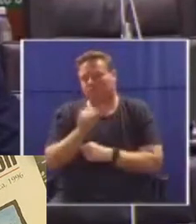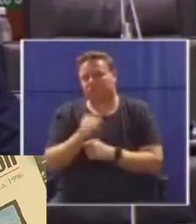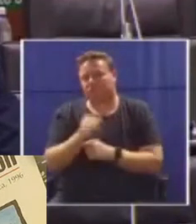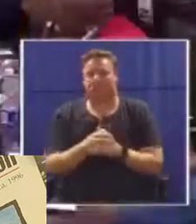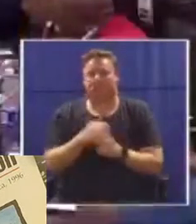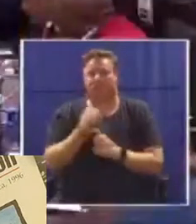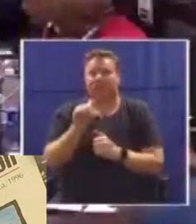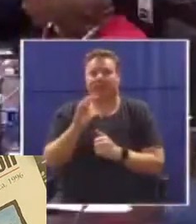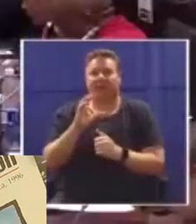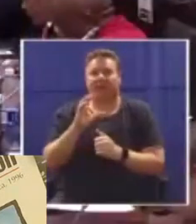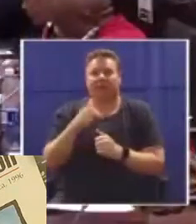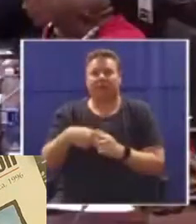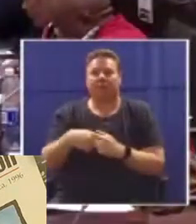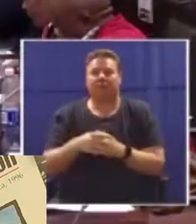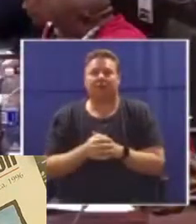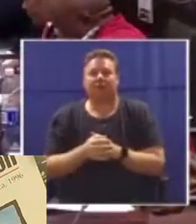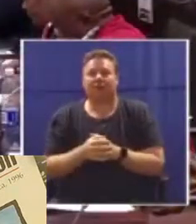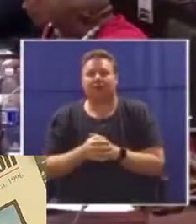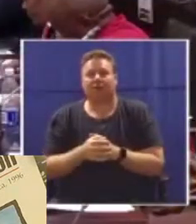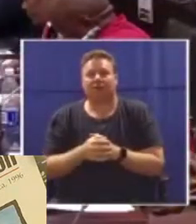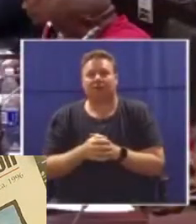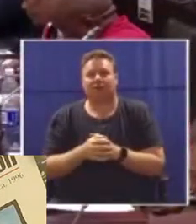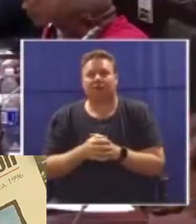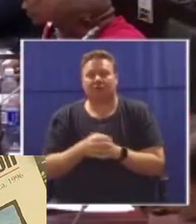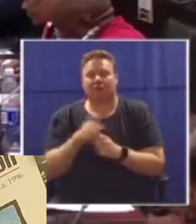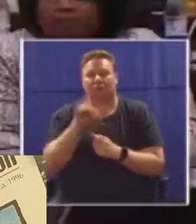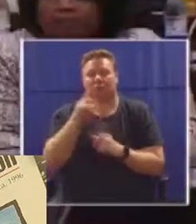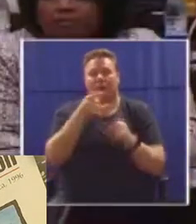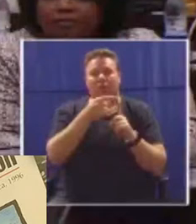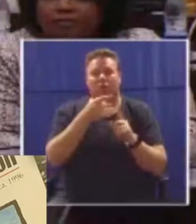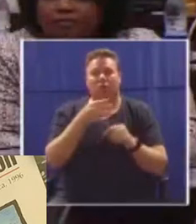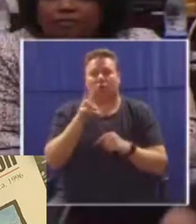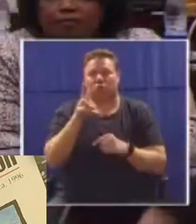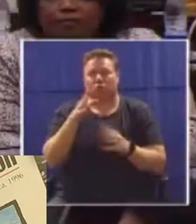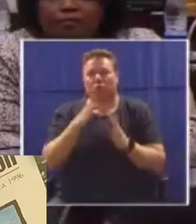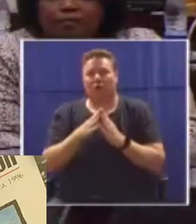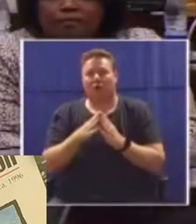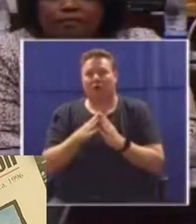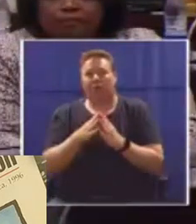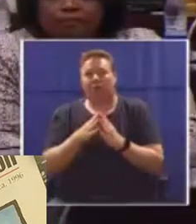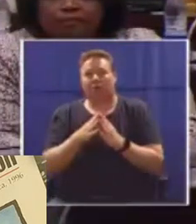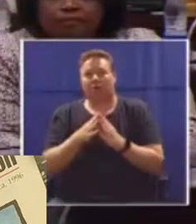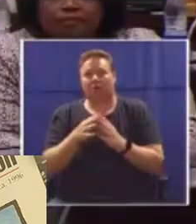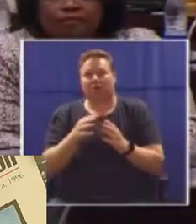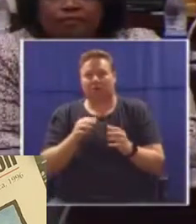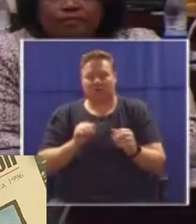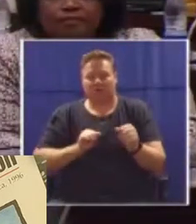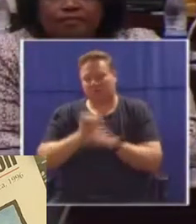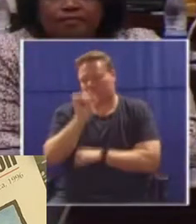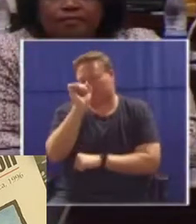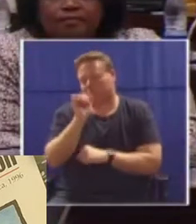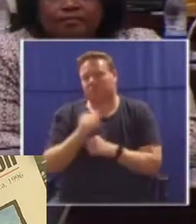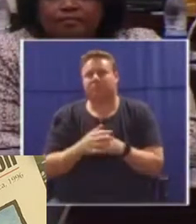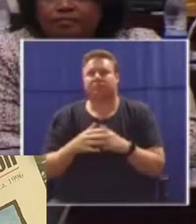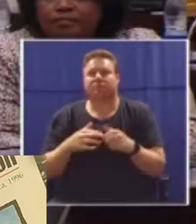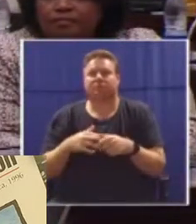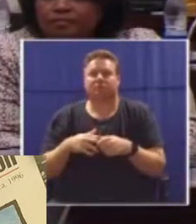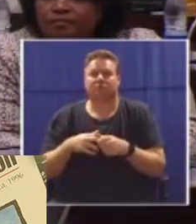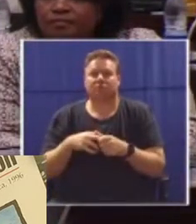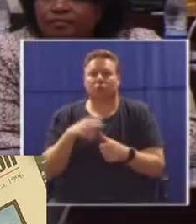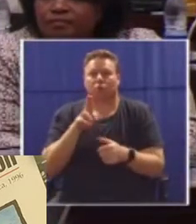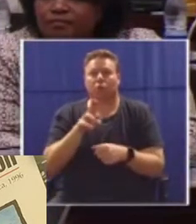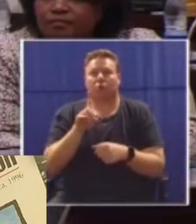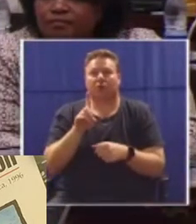The ACDP. Thank you, House Chair. We 1 on the platform, 2 in the House, vociferously voting against. Thank you. The